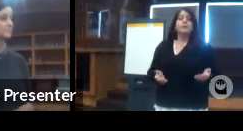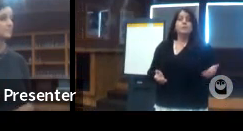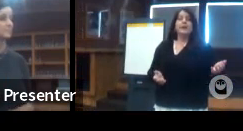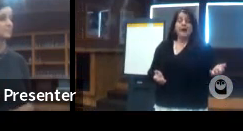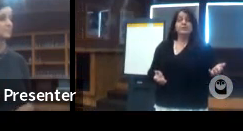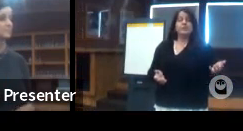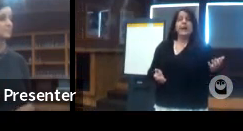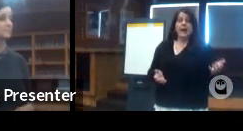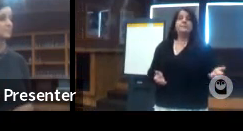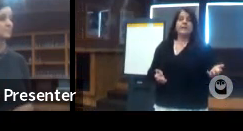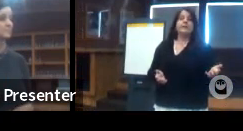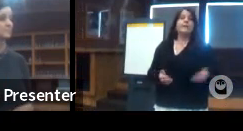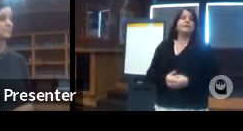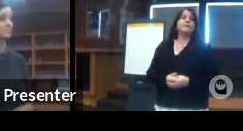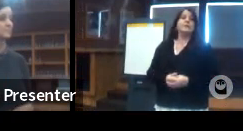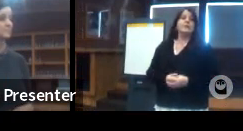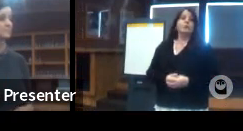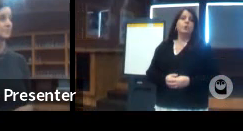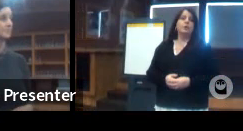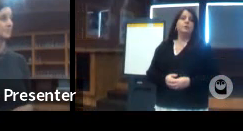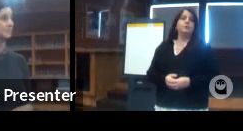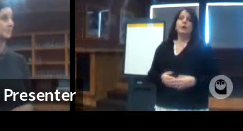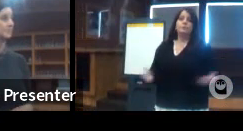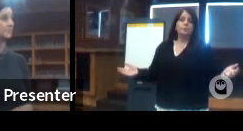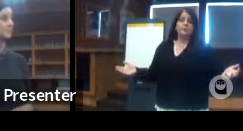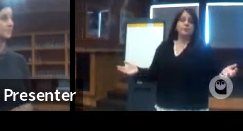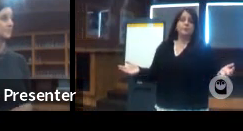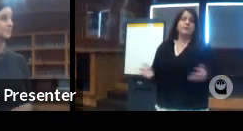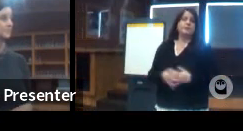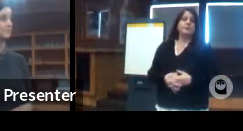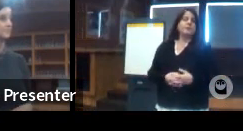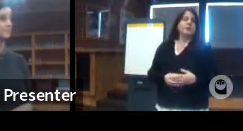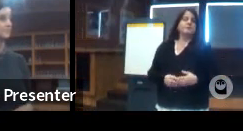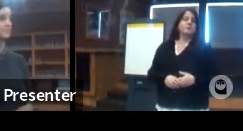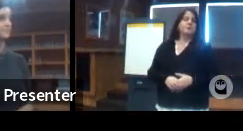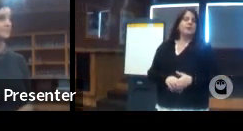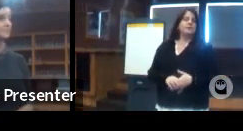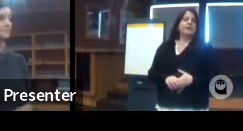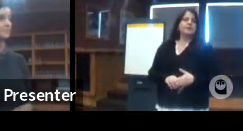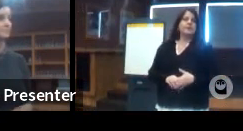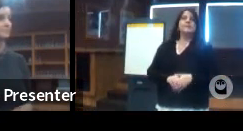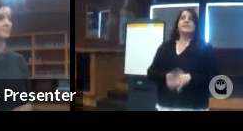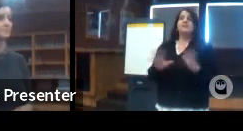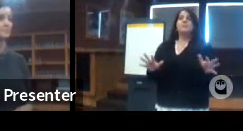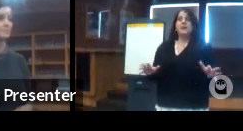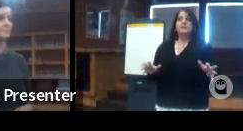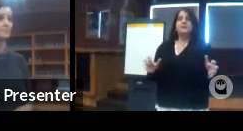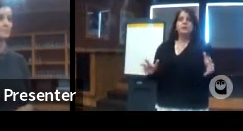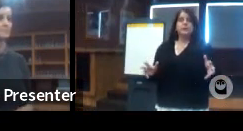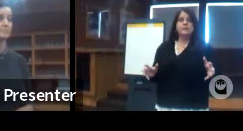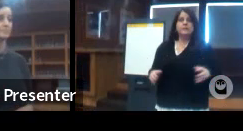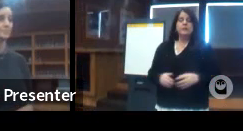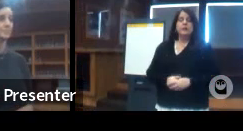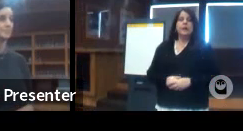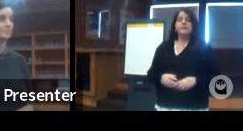know. You might actually have to get in that seat in the role of your job for whatever reason. So just take advantage of the safe place